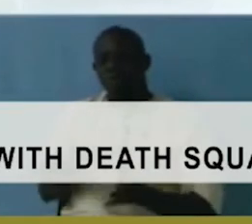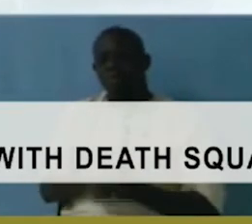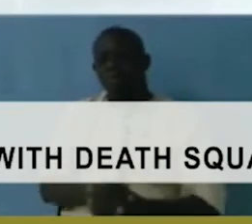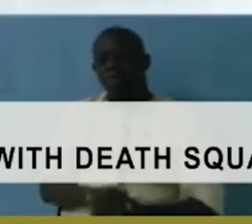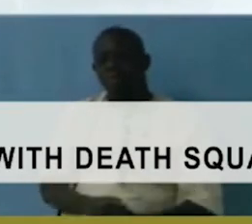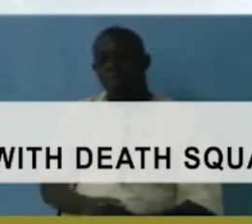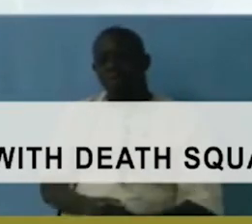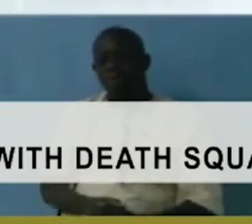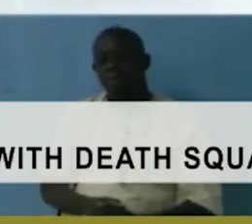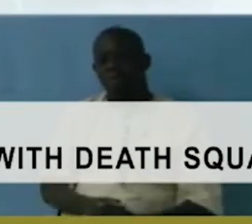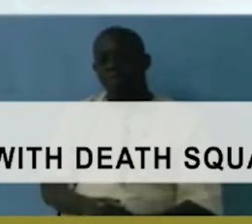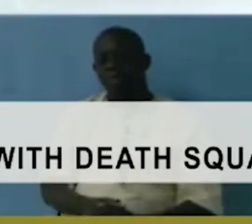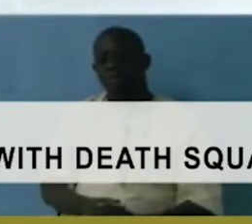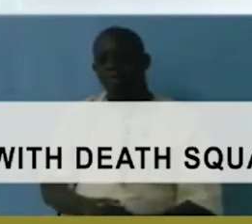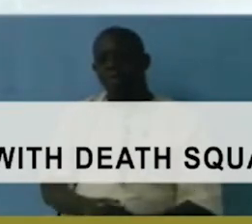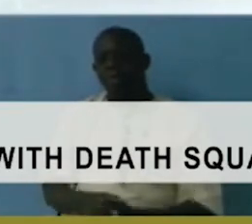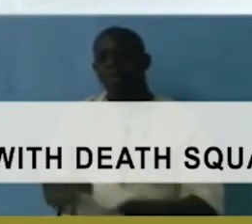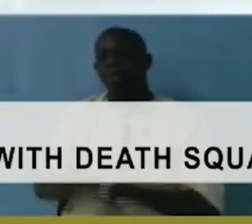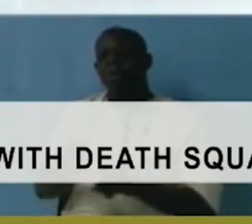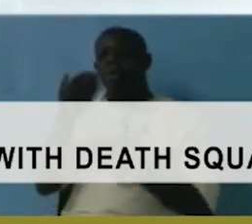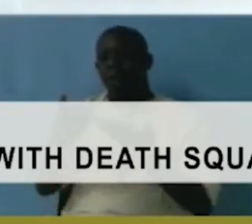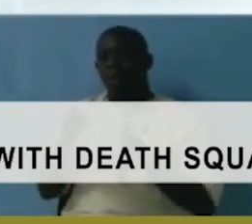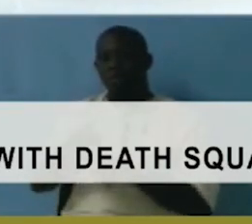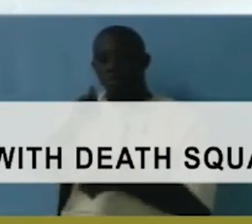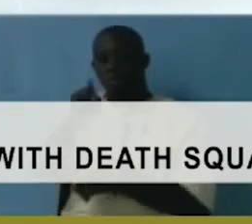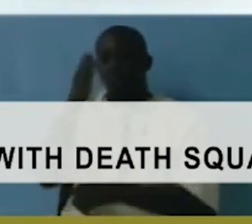Whatever you can remember to touch individually, you can do it.